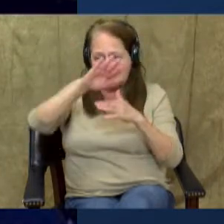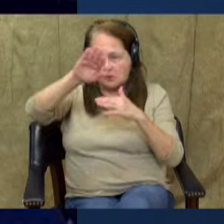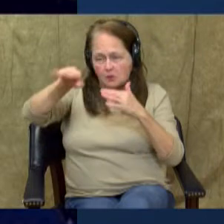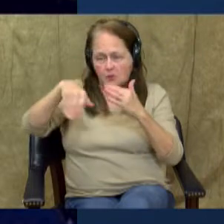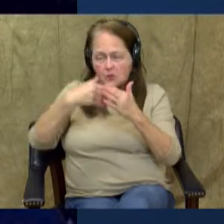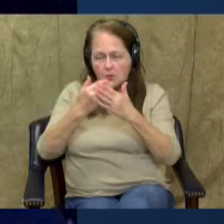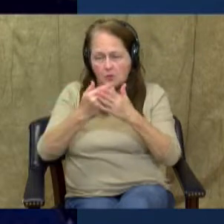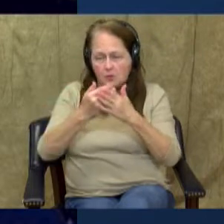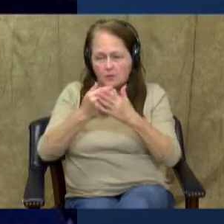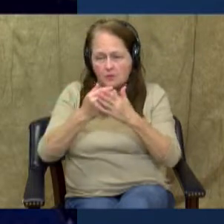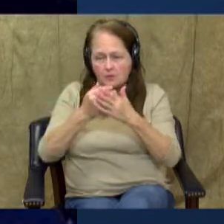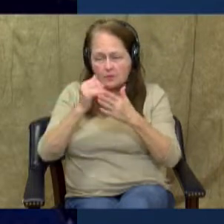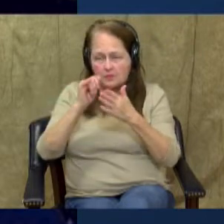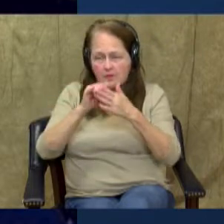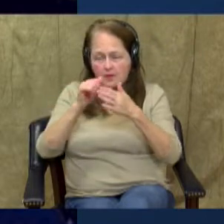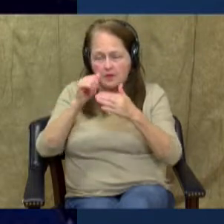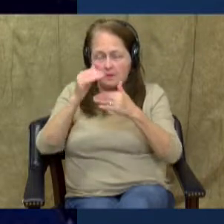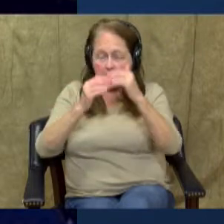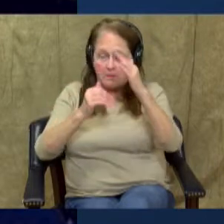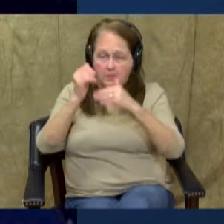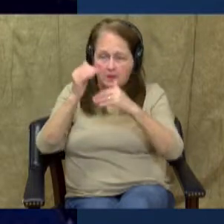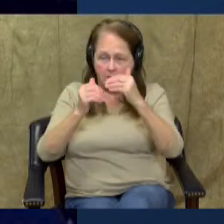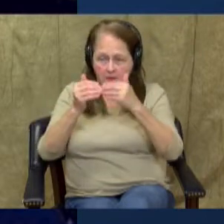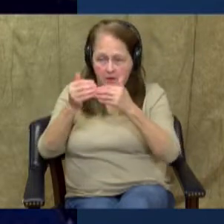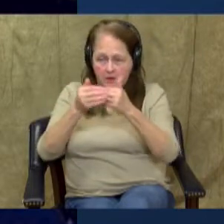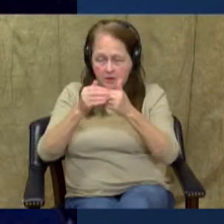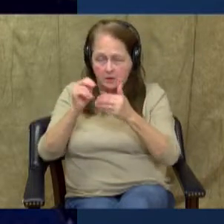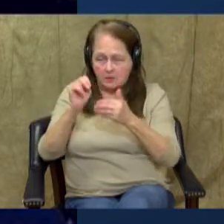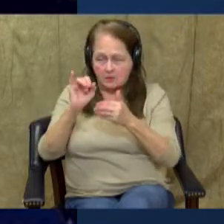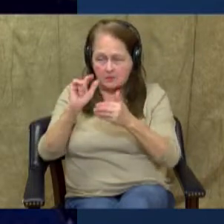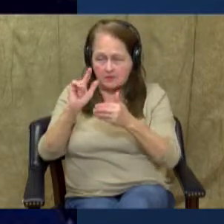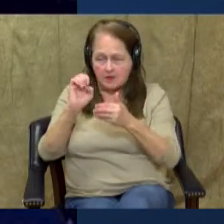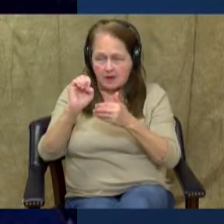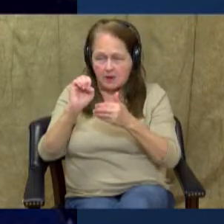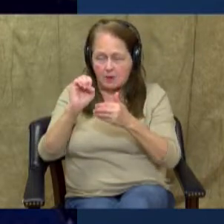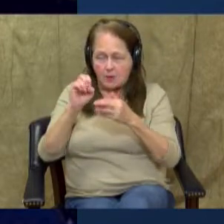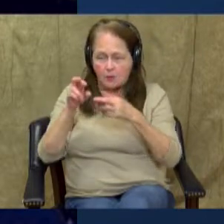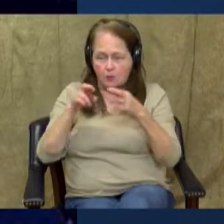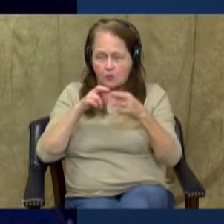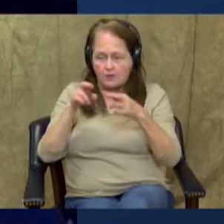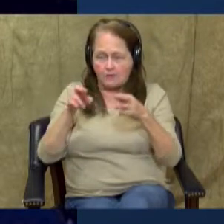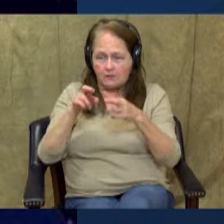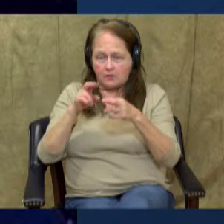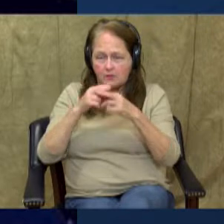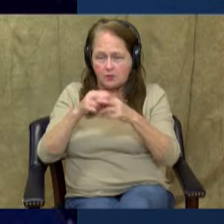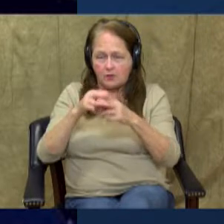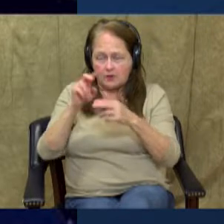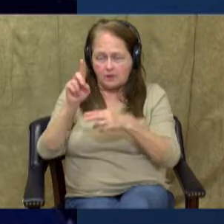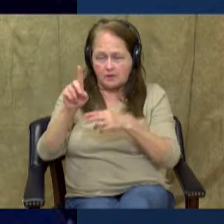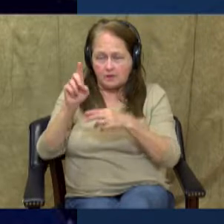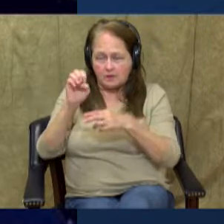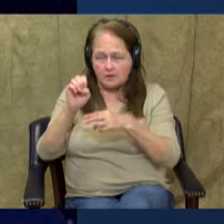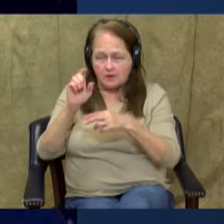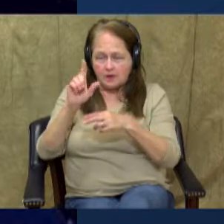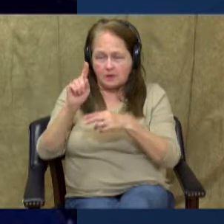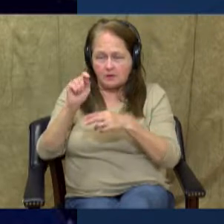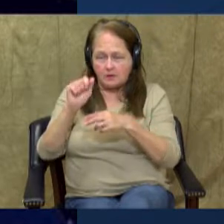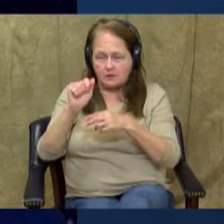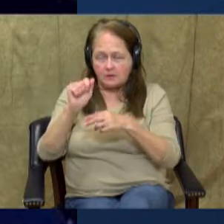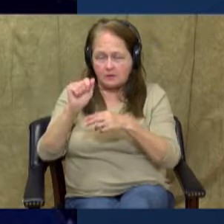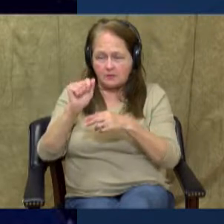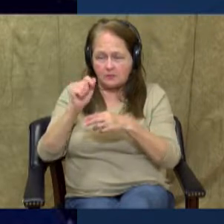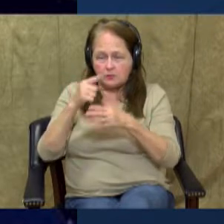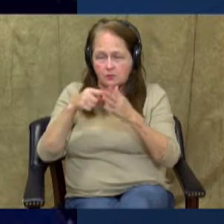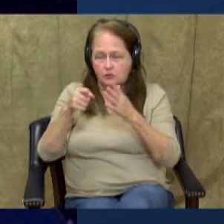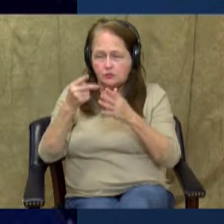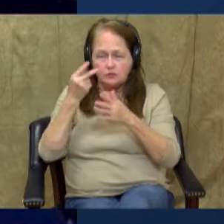of the urban areas that are built up around the Nile River and its delta. And think about how this compares to what you just saw on the population